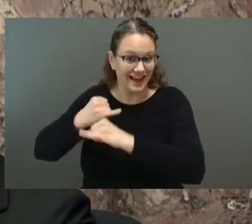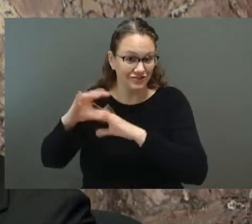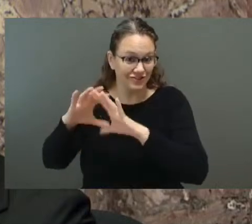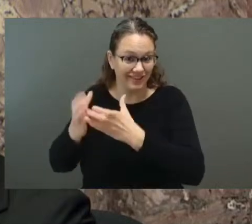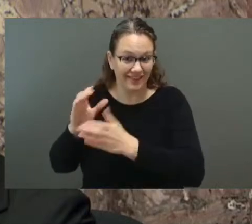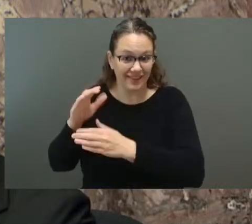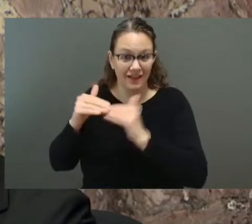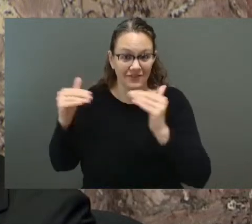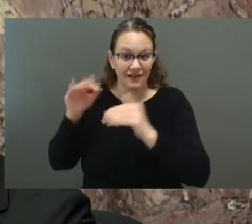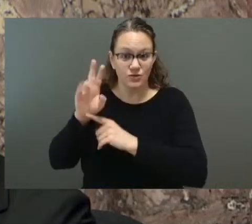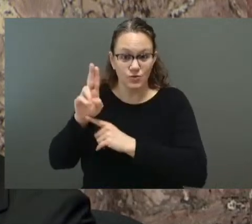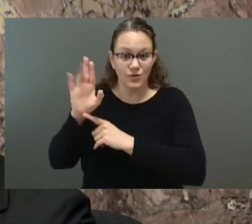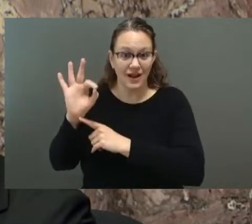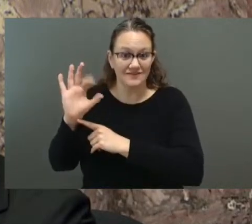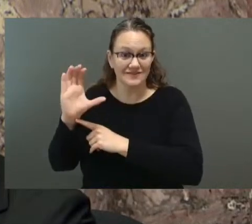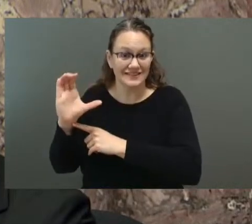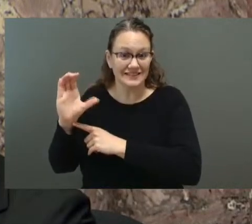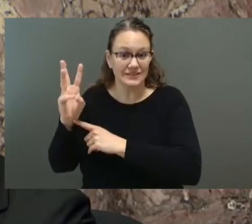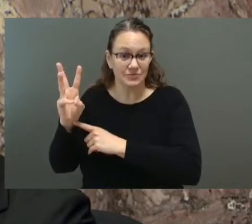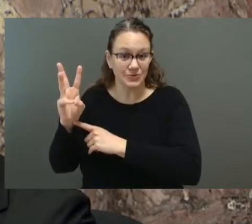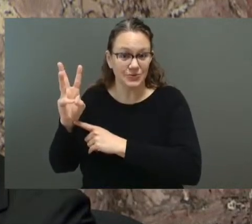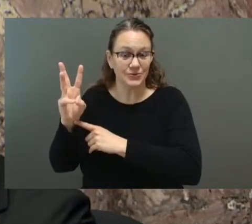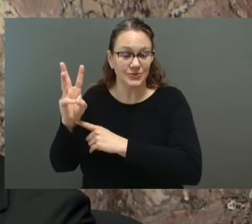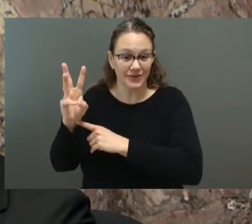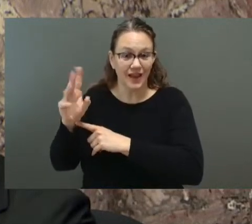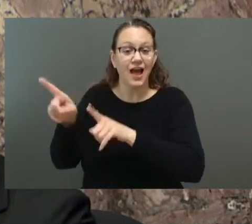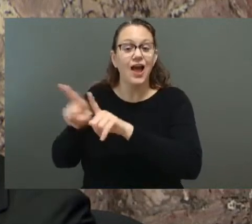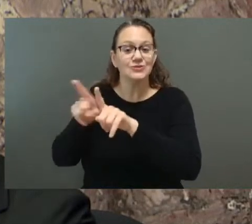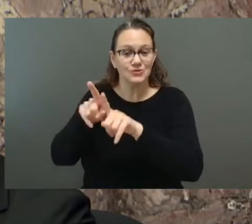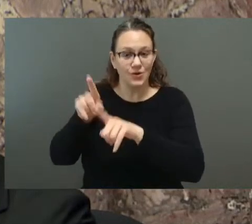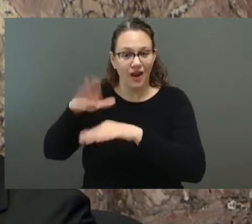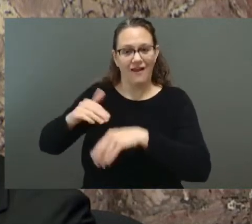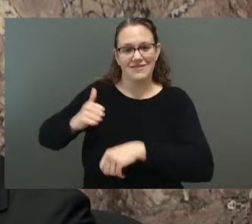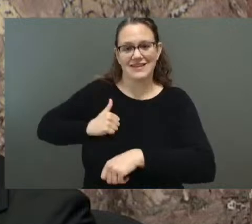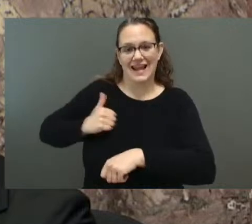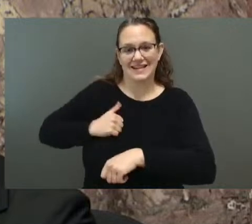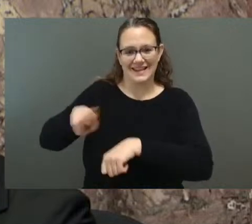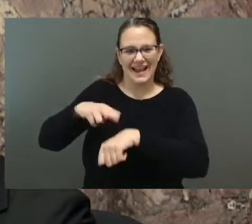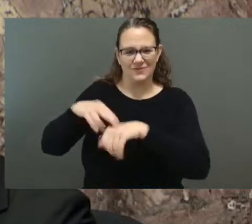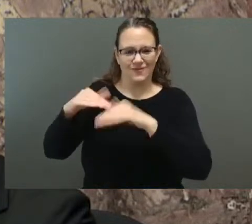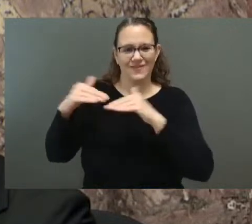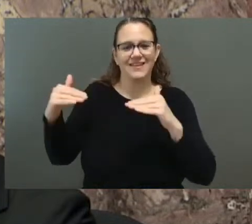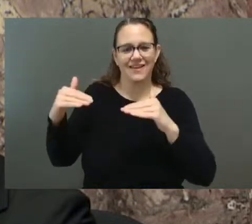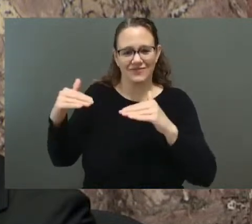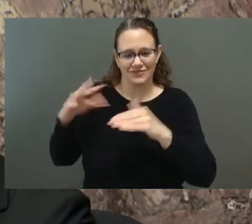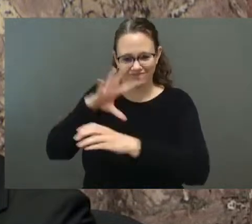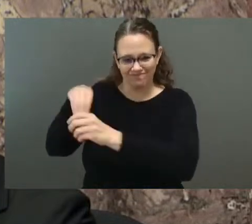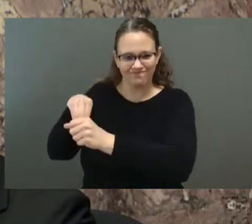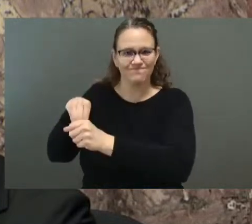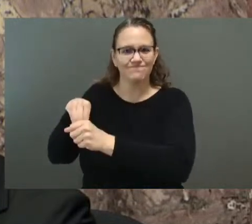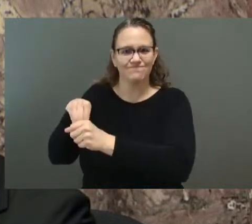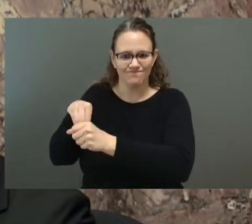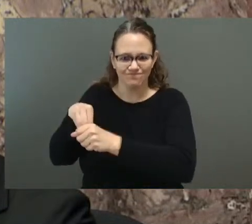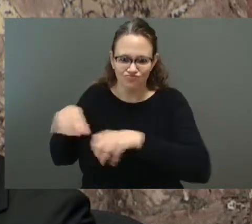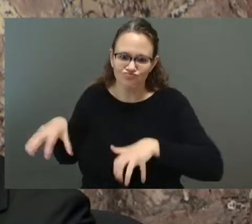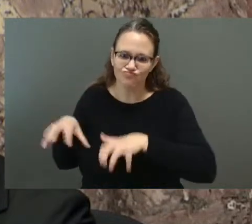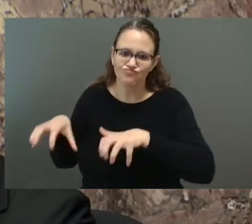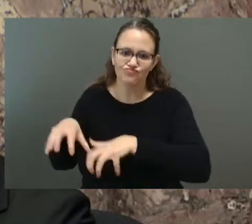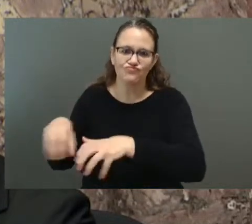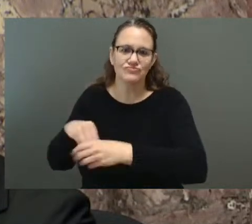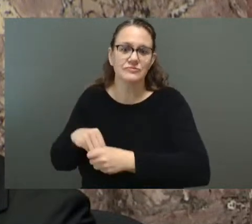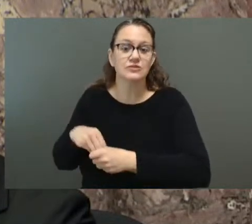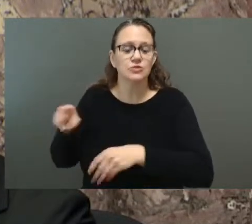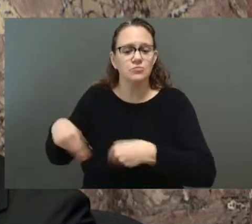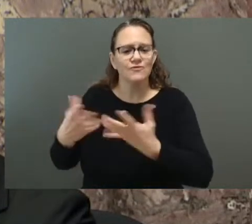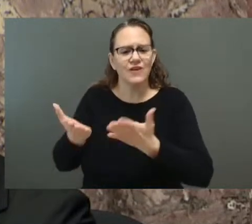Canada National Council. Her service to tens of thousands of UFC members is an